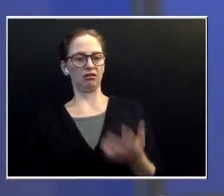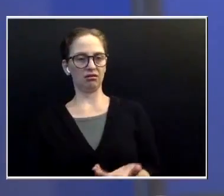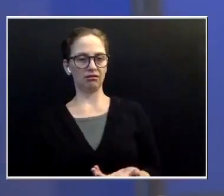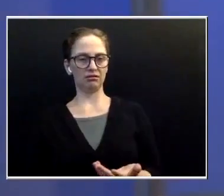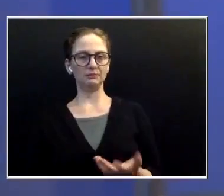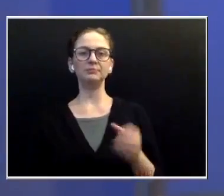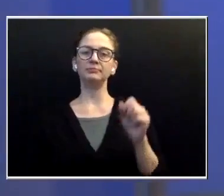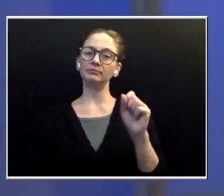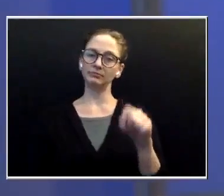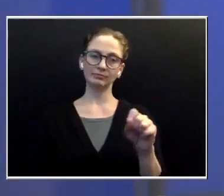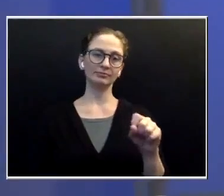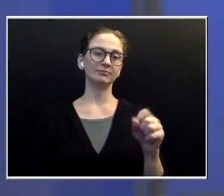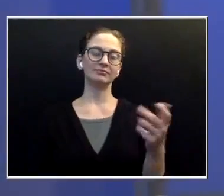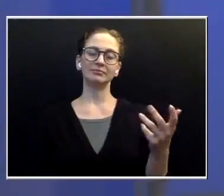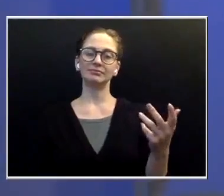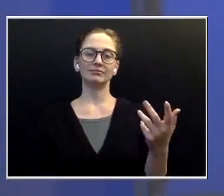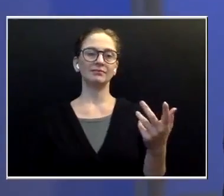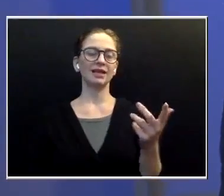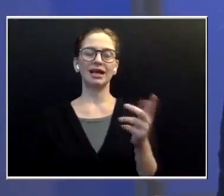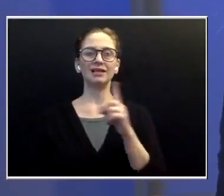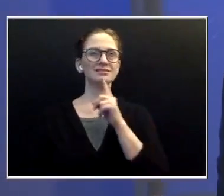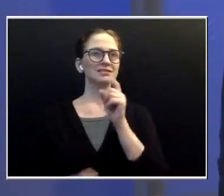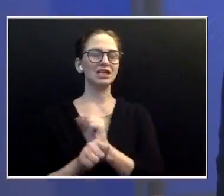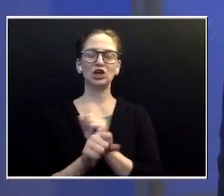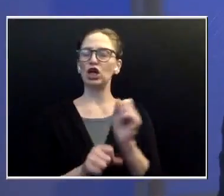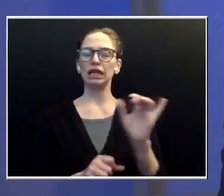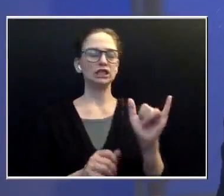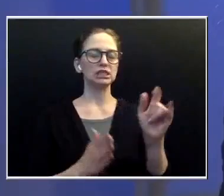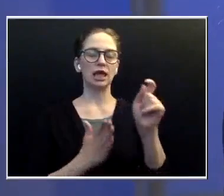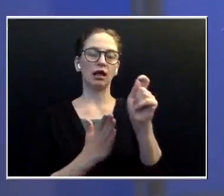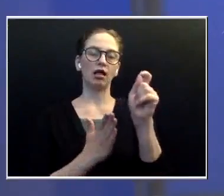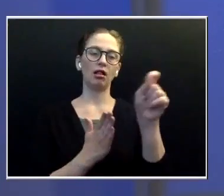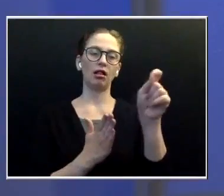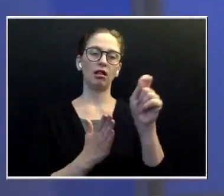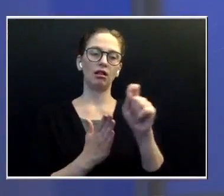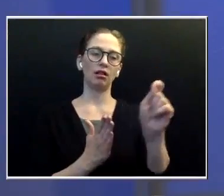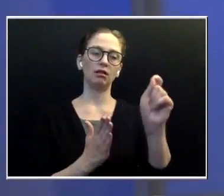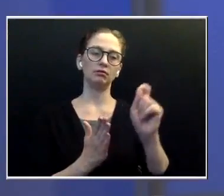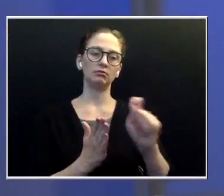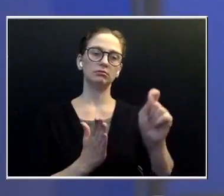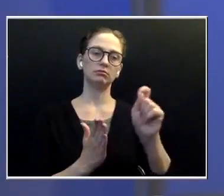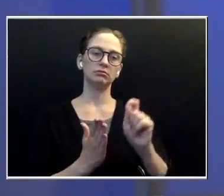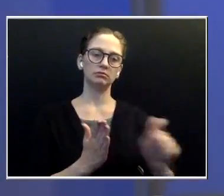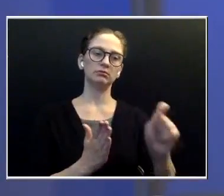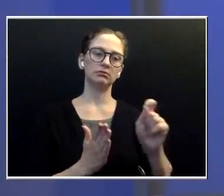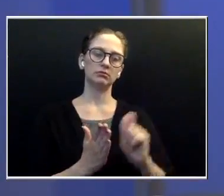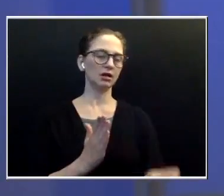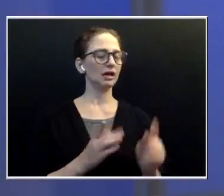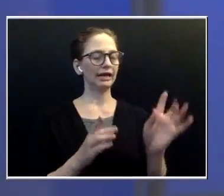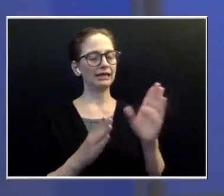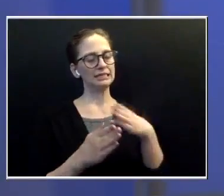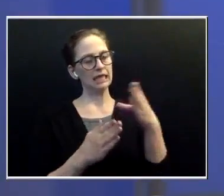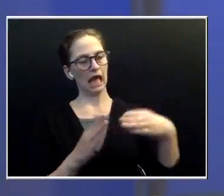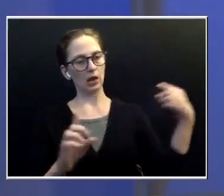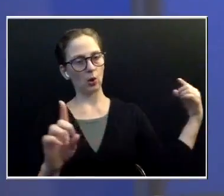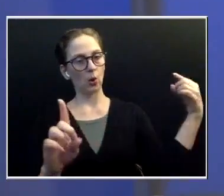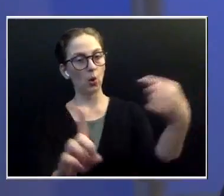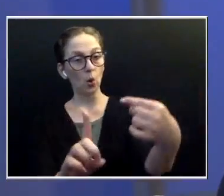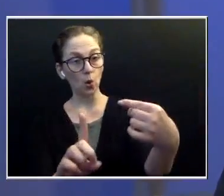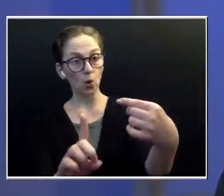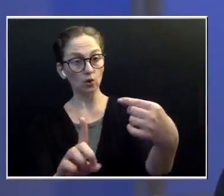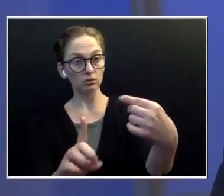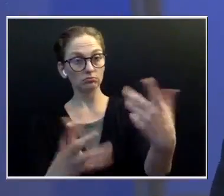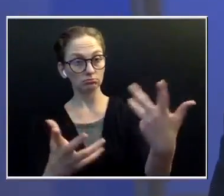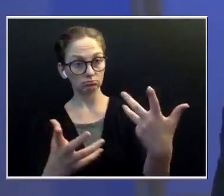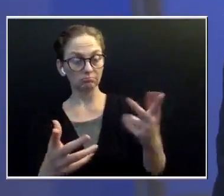off things off a checklist to get to the end goal, which is transplant. So I'm looking at it, I'm thinking, okay, well, this is the